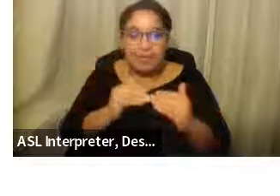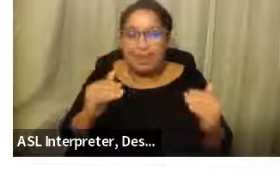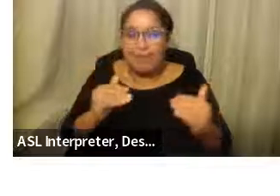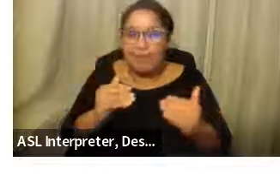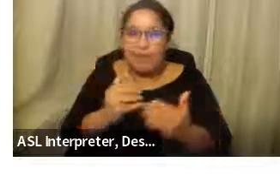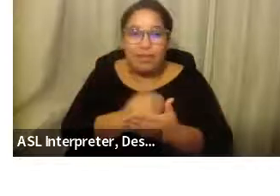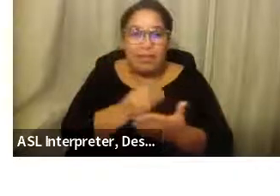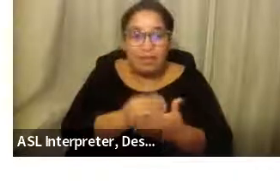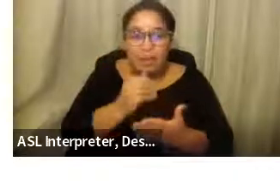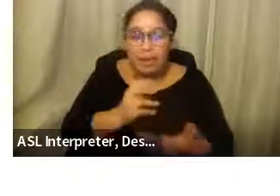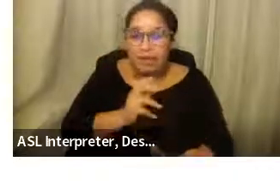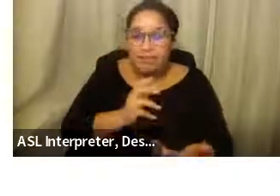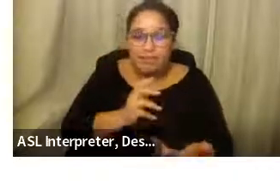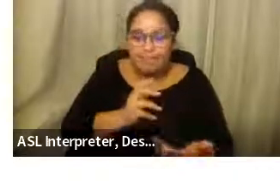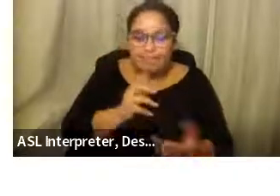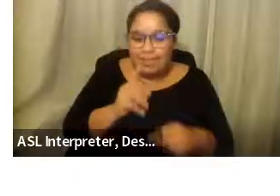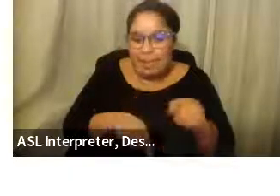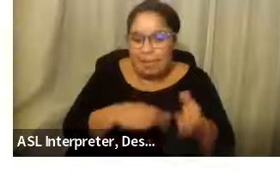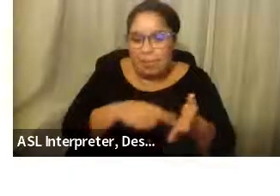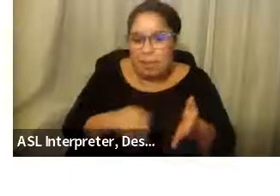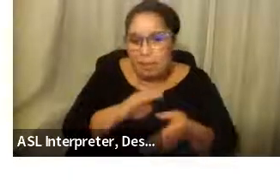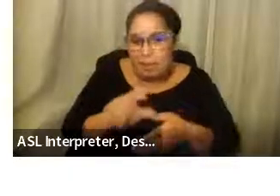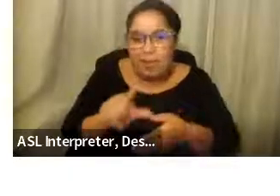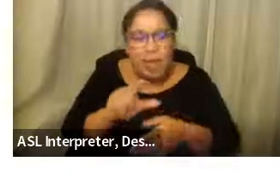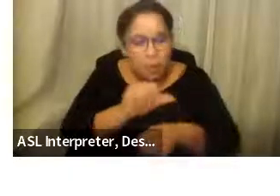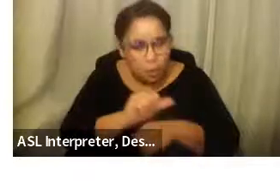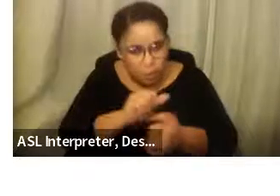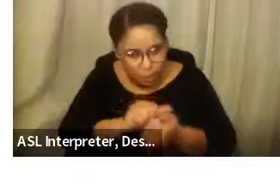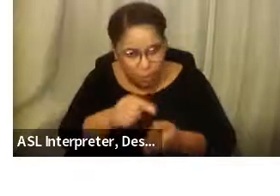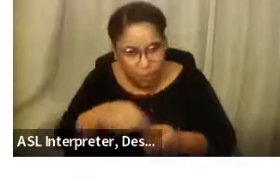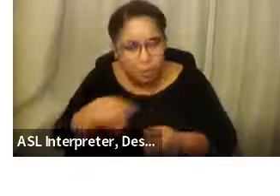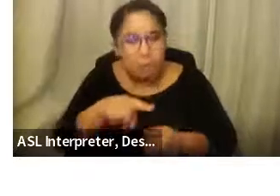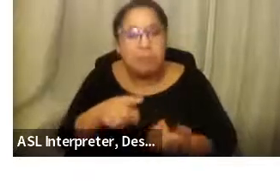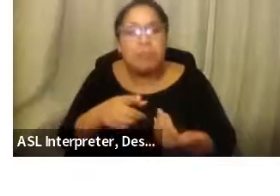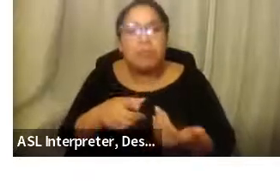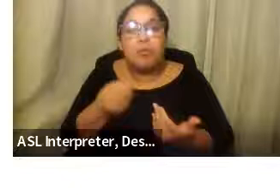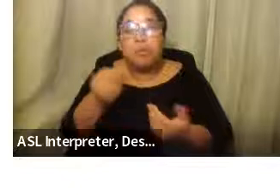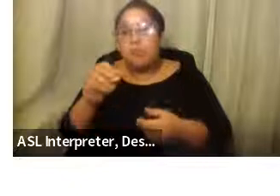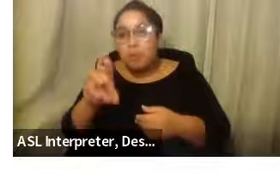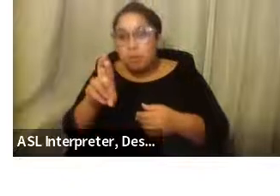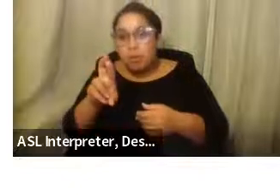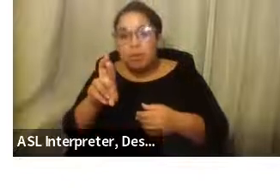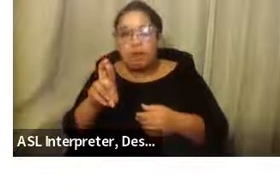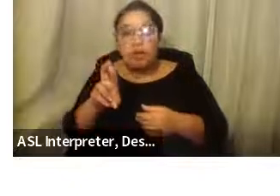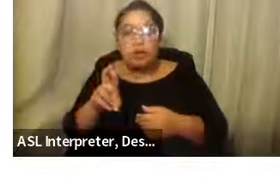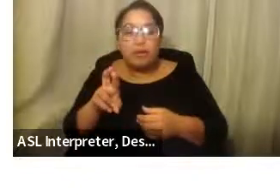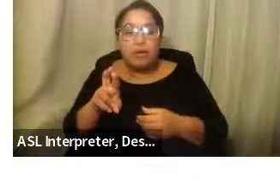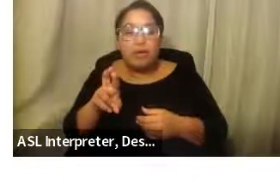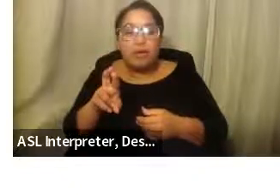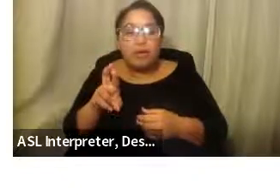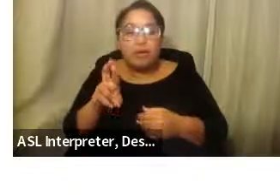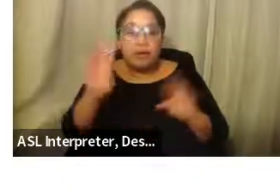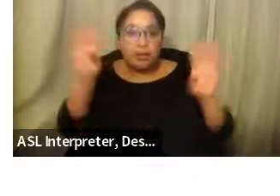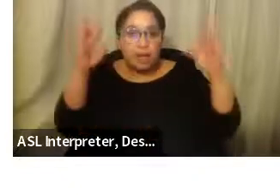bill, they will definitely work with those people. Or if perhaps the ambulance